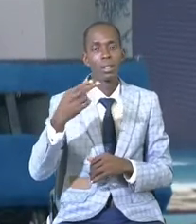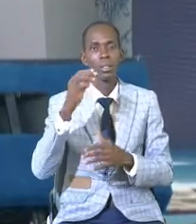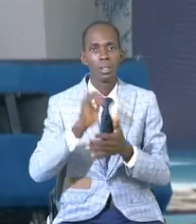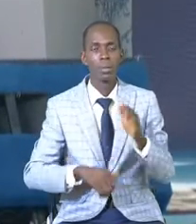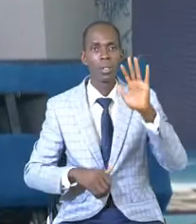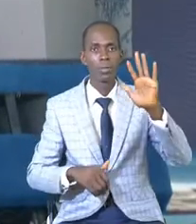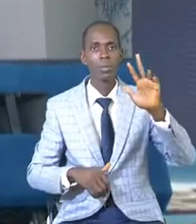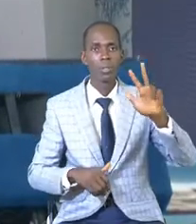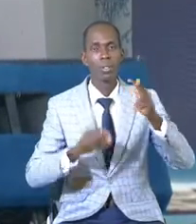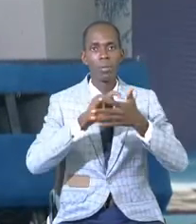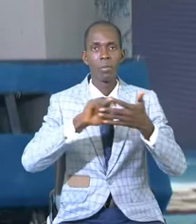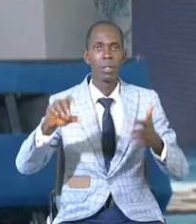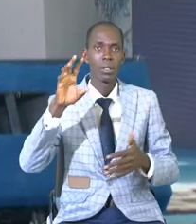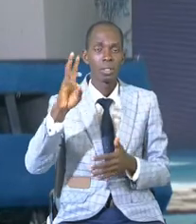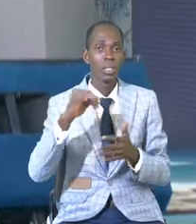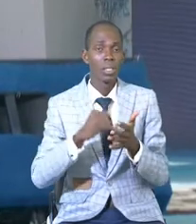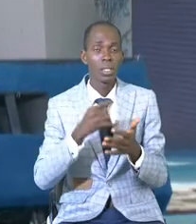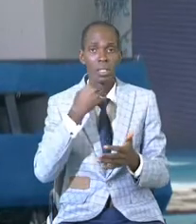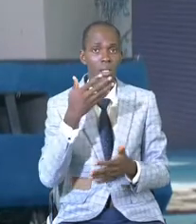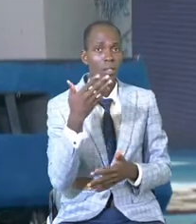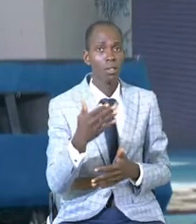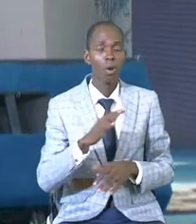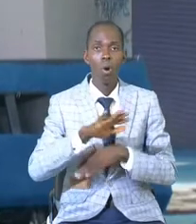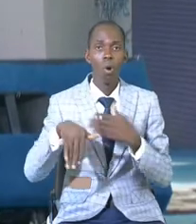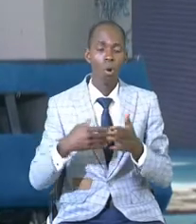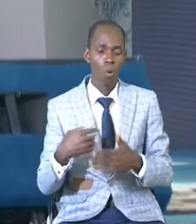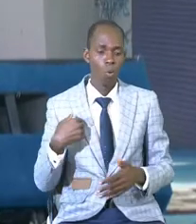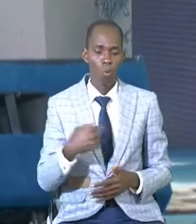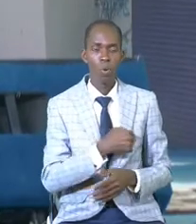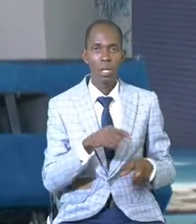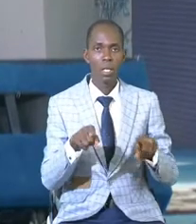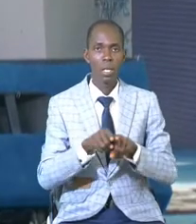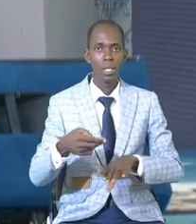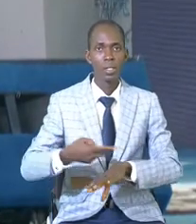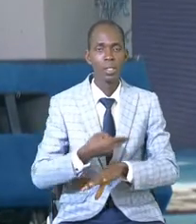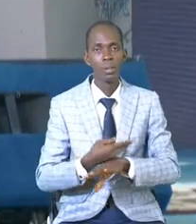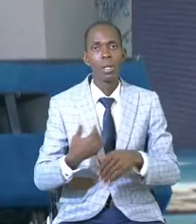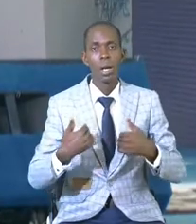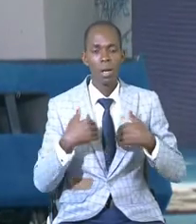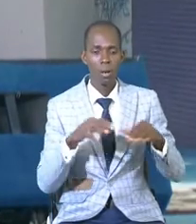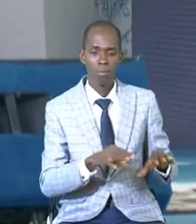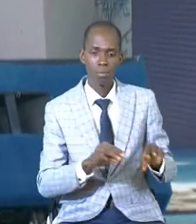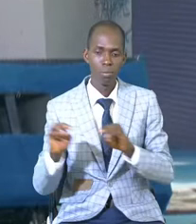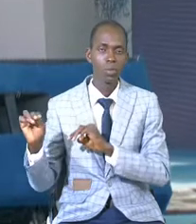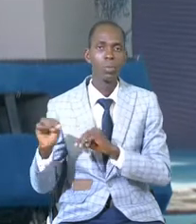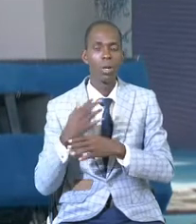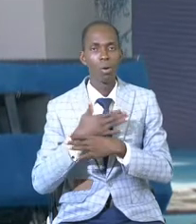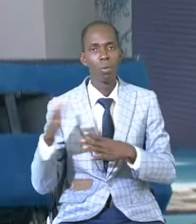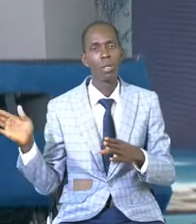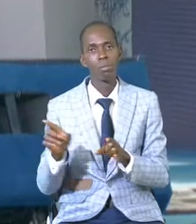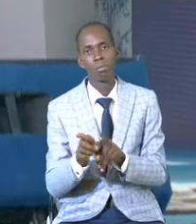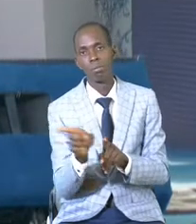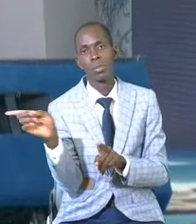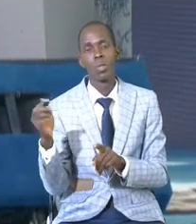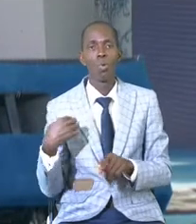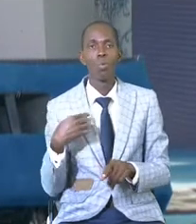verse 6. It says, all we like sheep have gone astray. We have